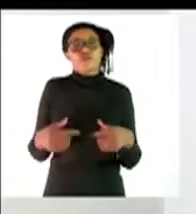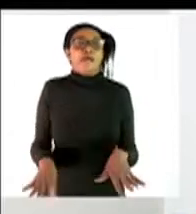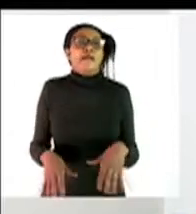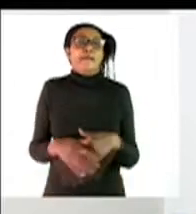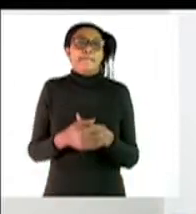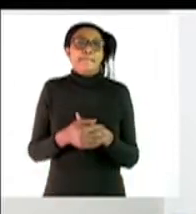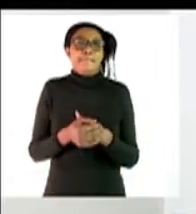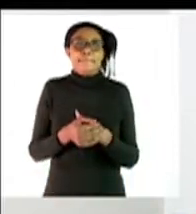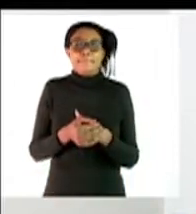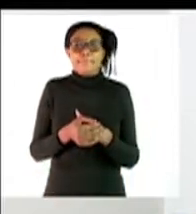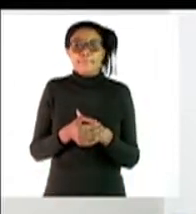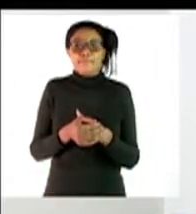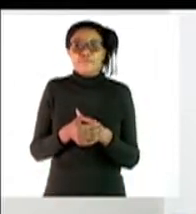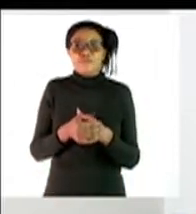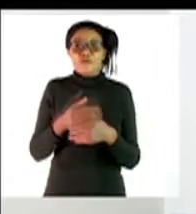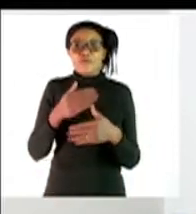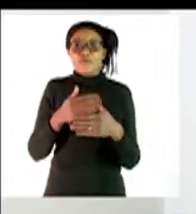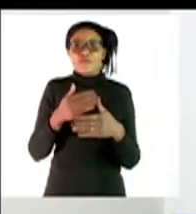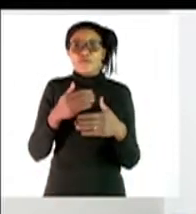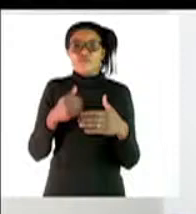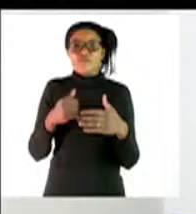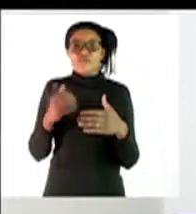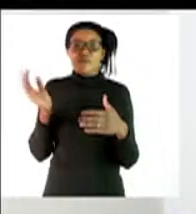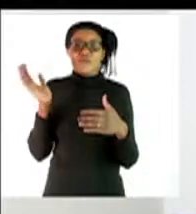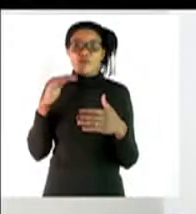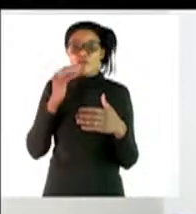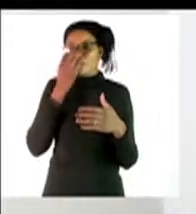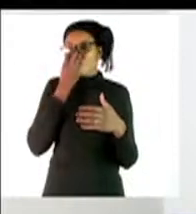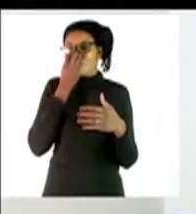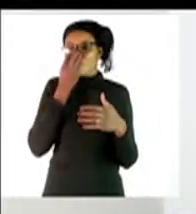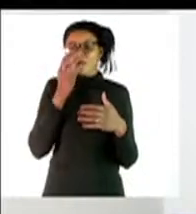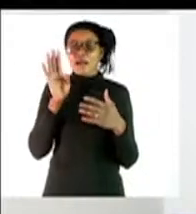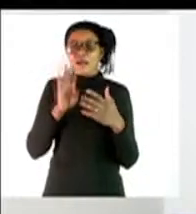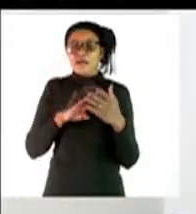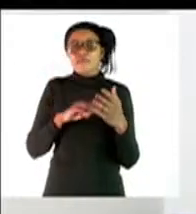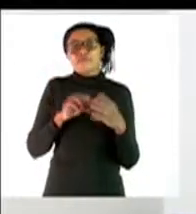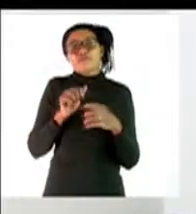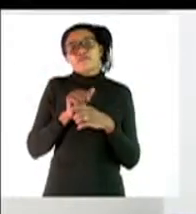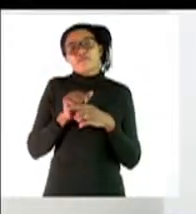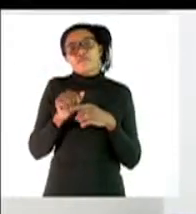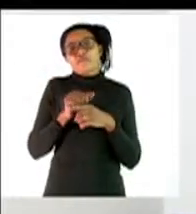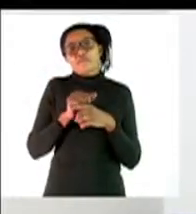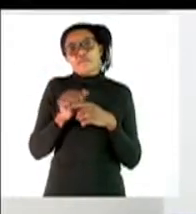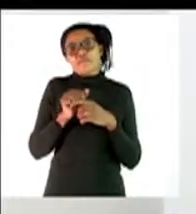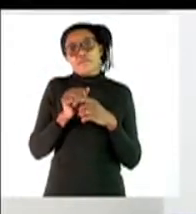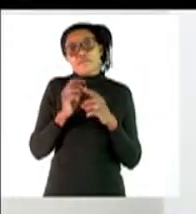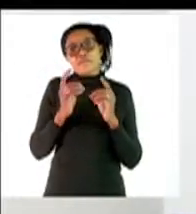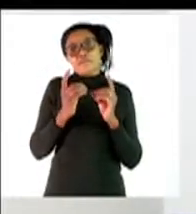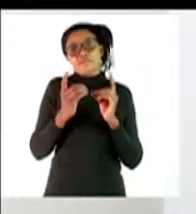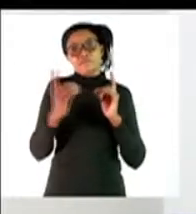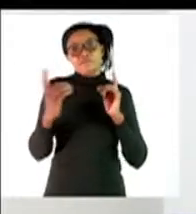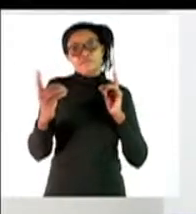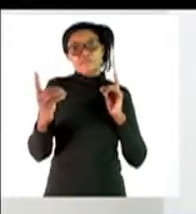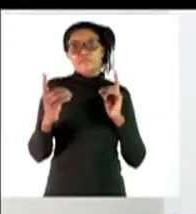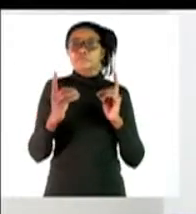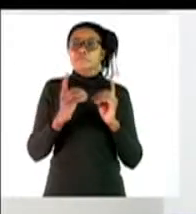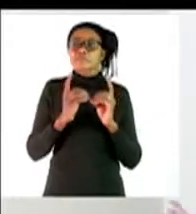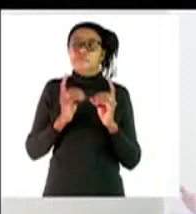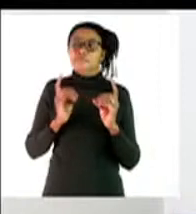before we call on Zashi, let's first practice our social